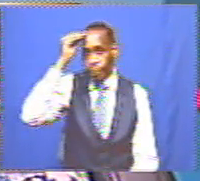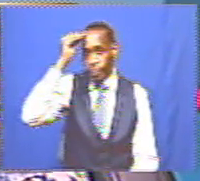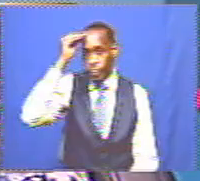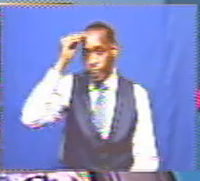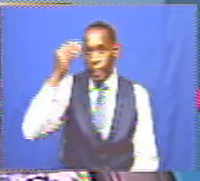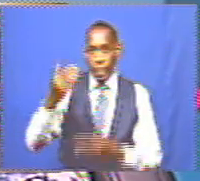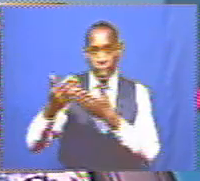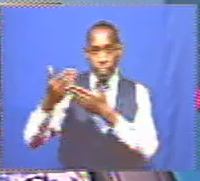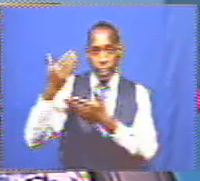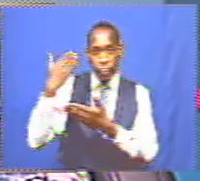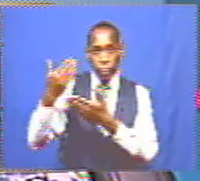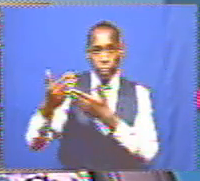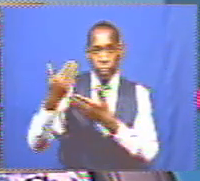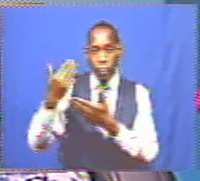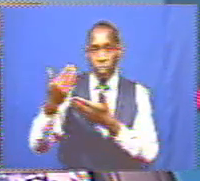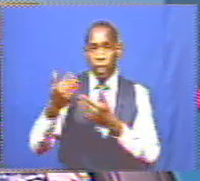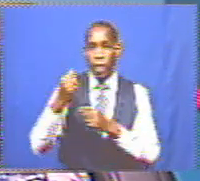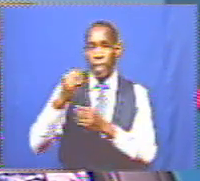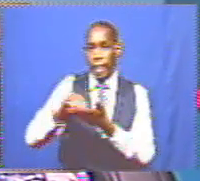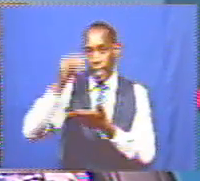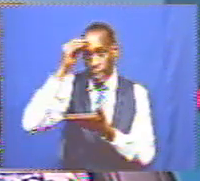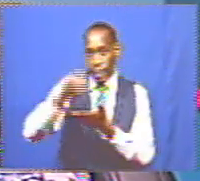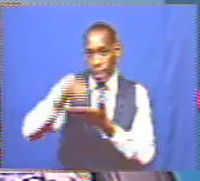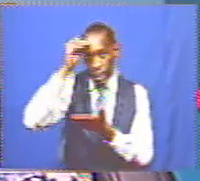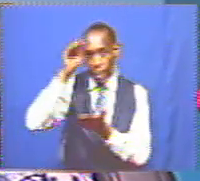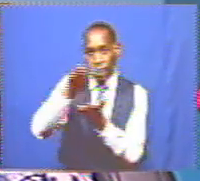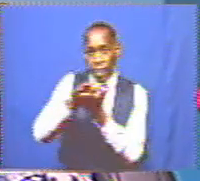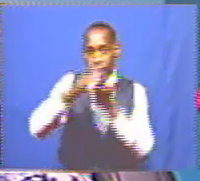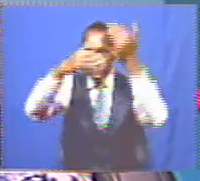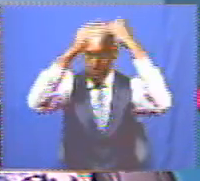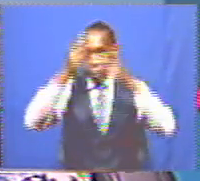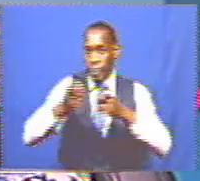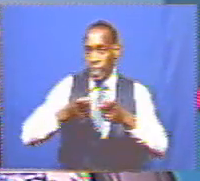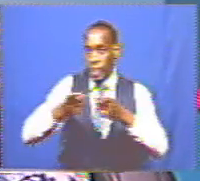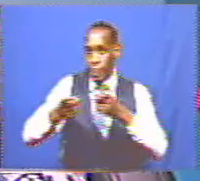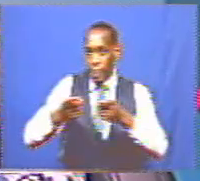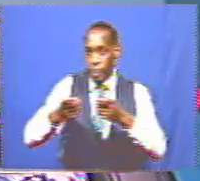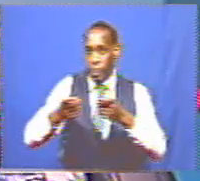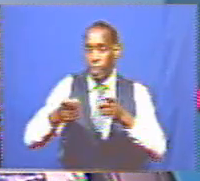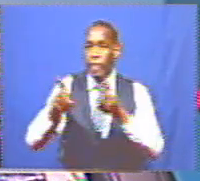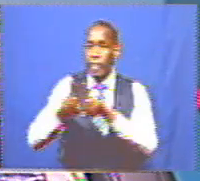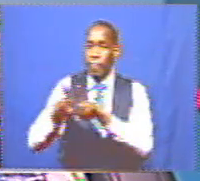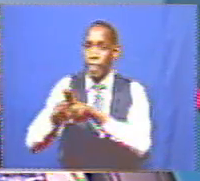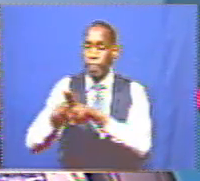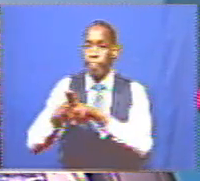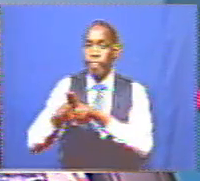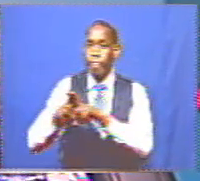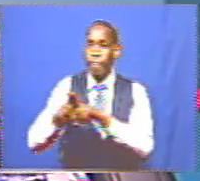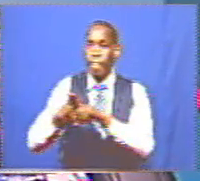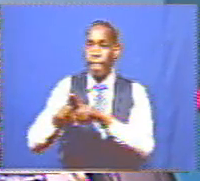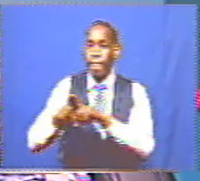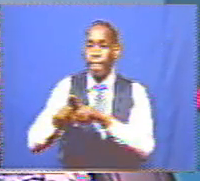My background is in corporate banking, university administration, and being the child